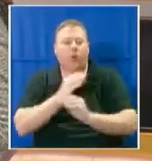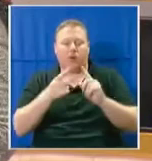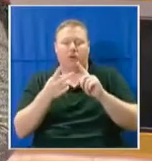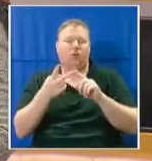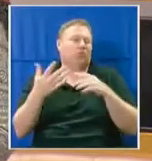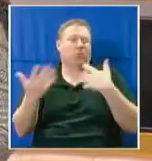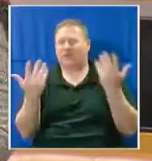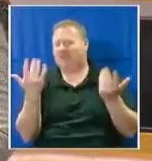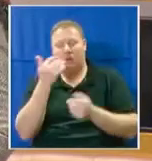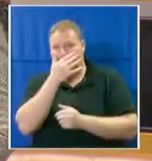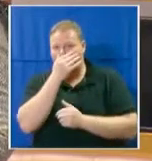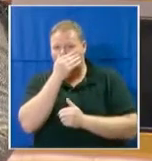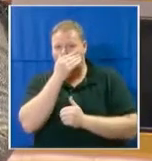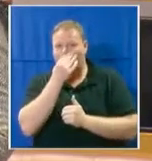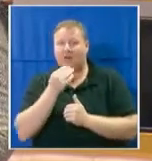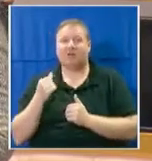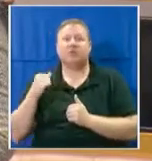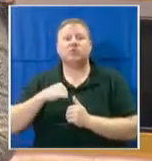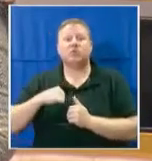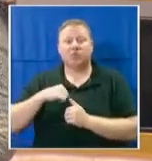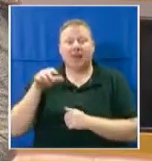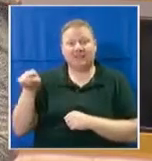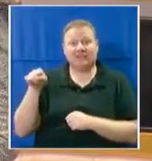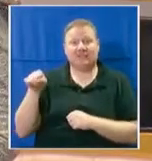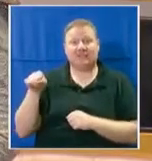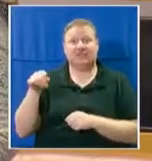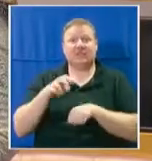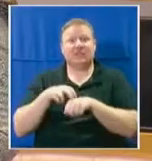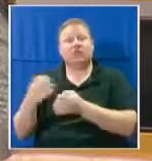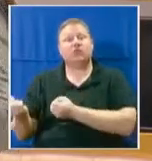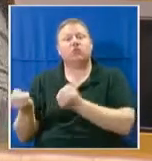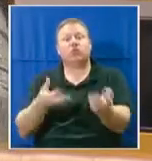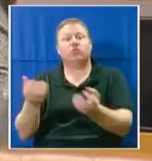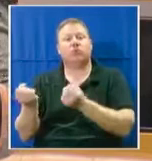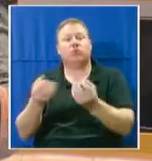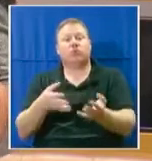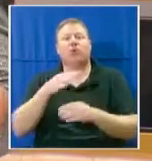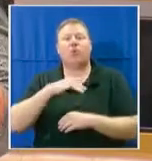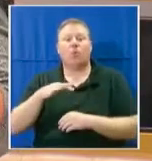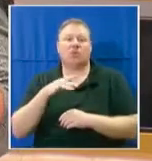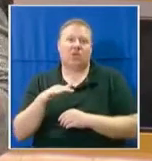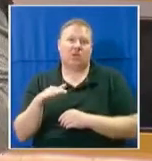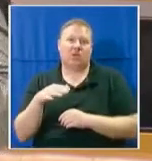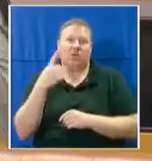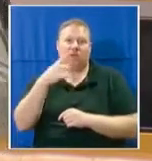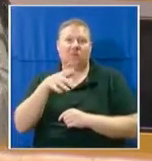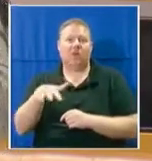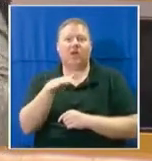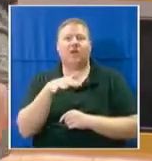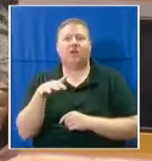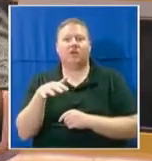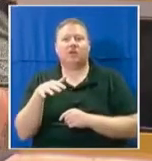the municipality has to deliver water to the area with